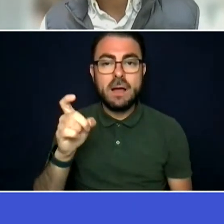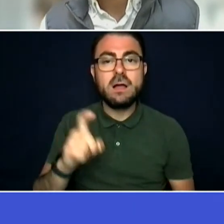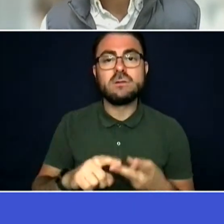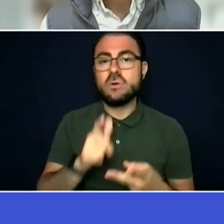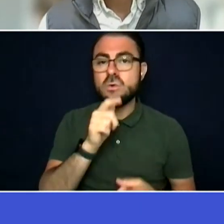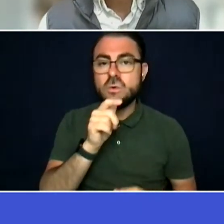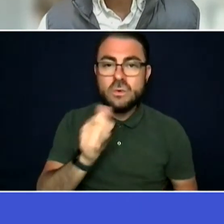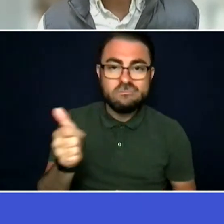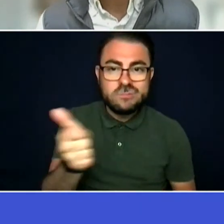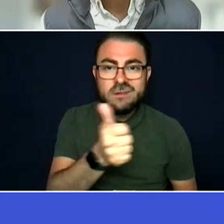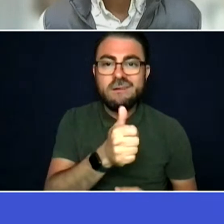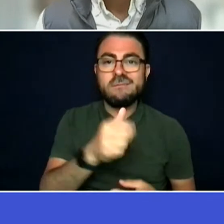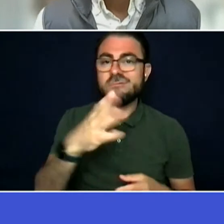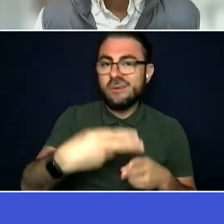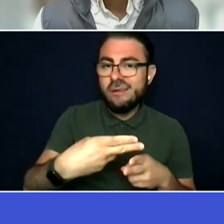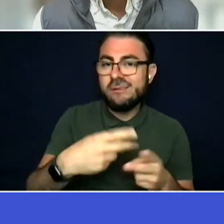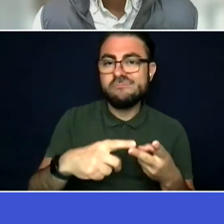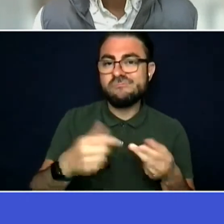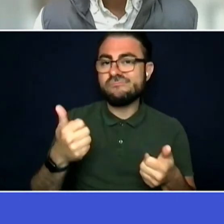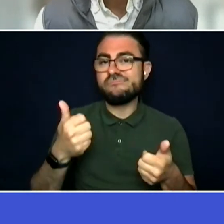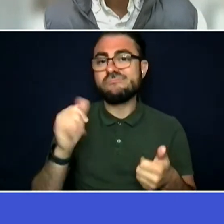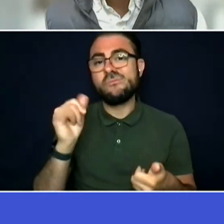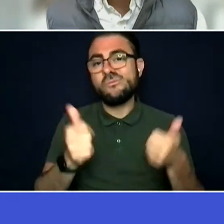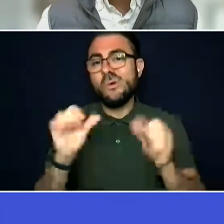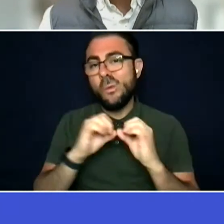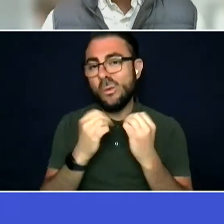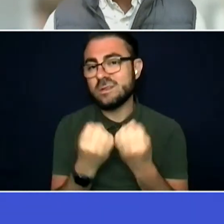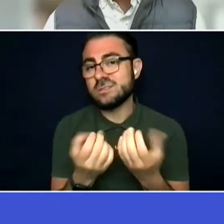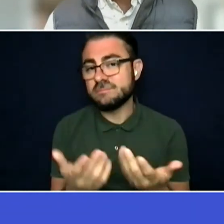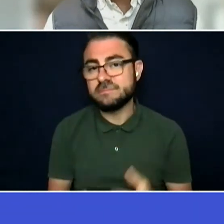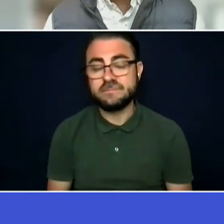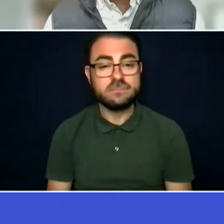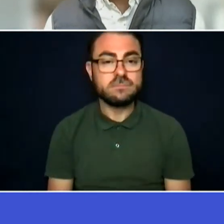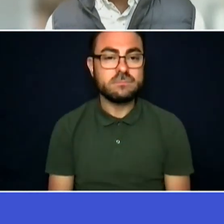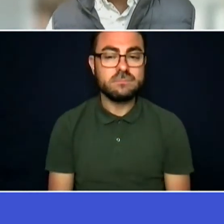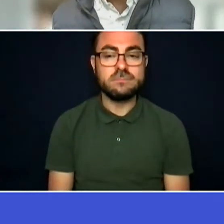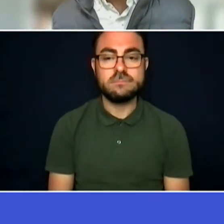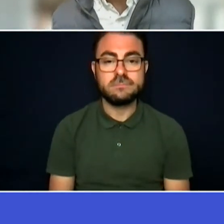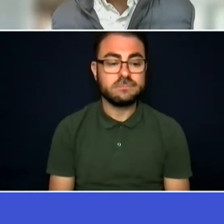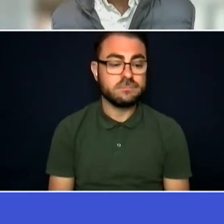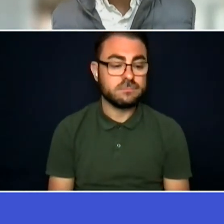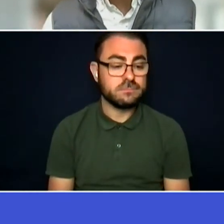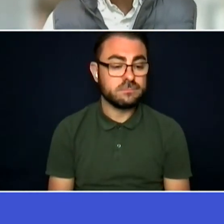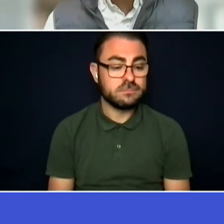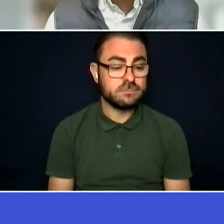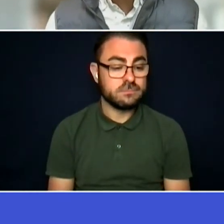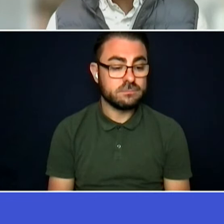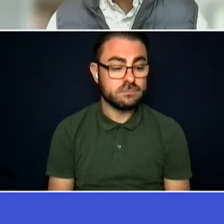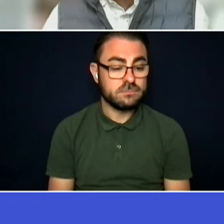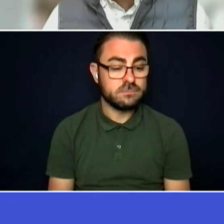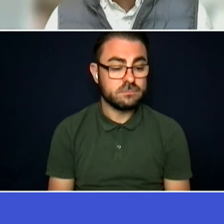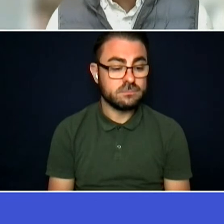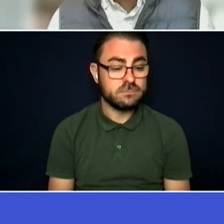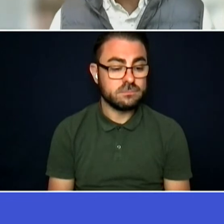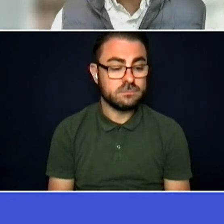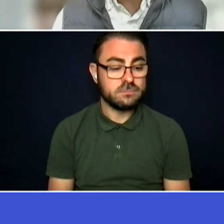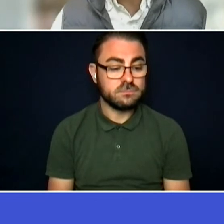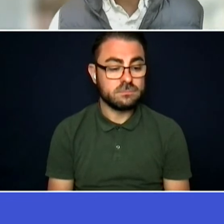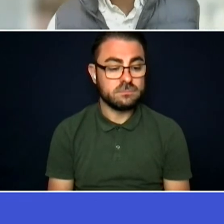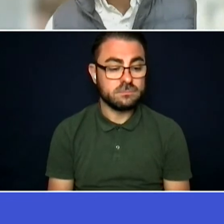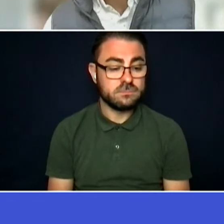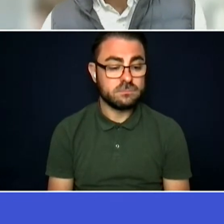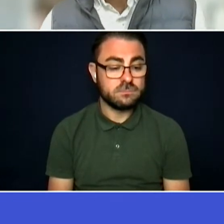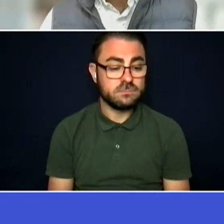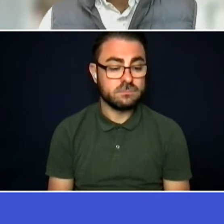well. Okay. So we're going to just do a little context setting on the climate investment plan, what it is and what it's taken to get